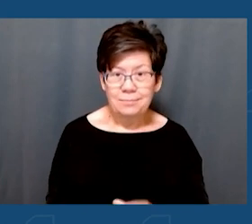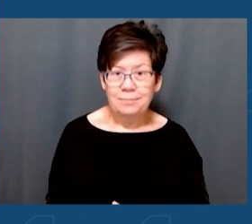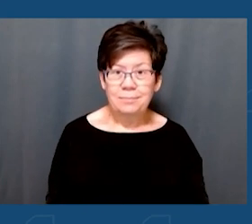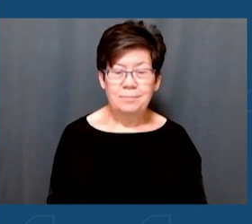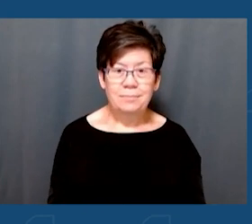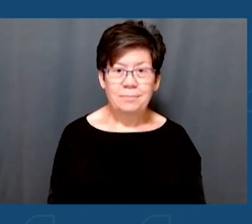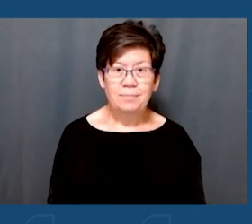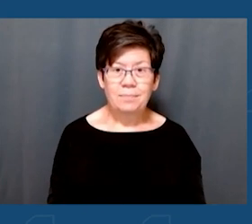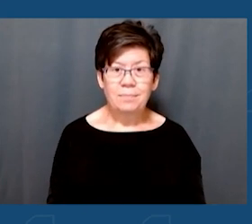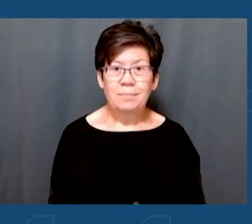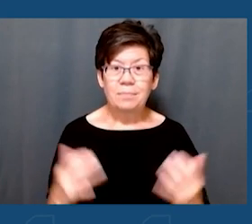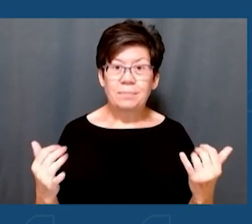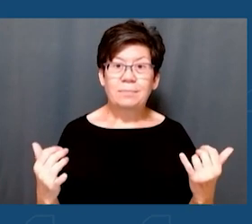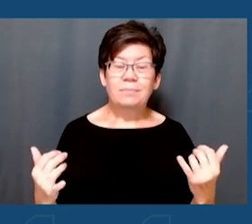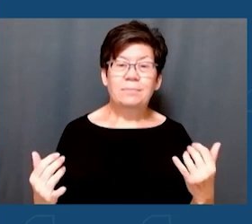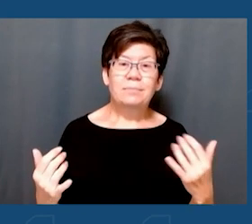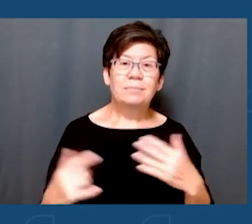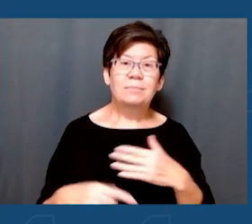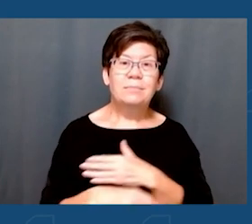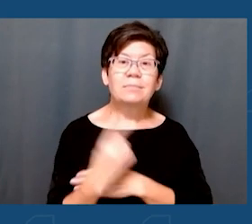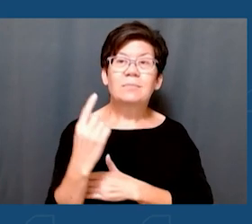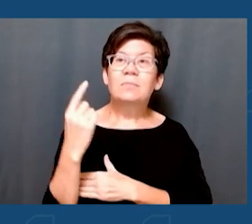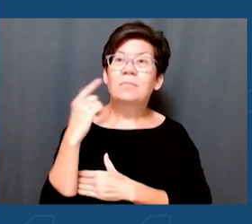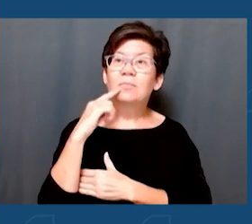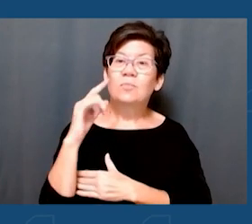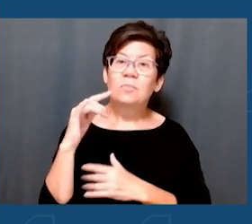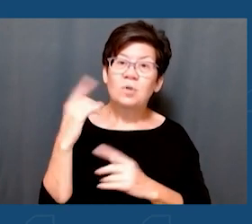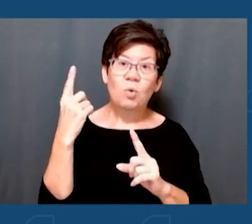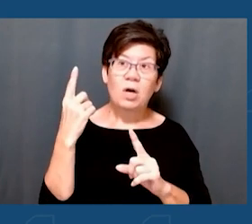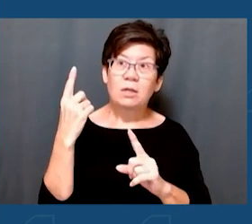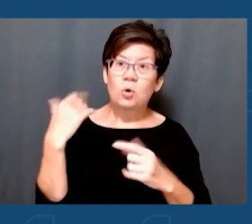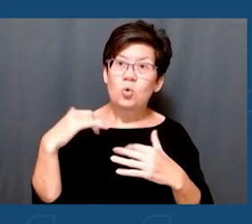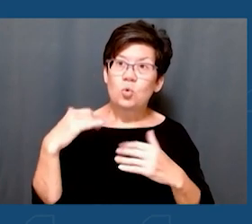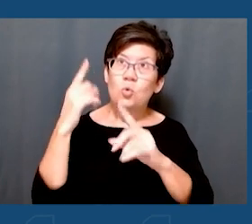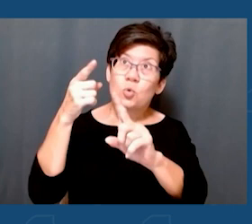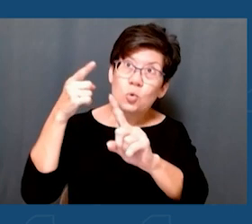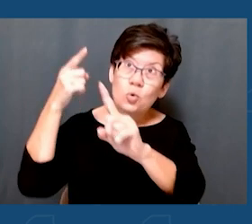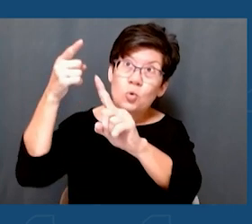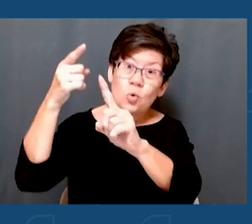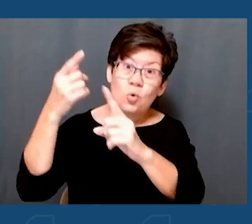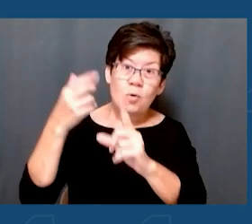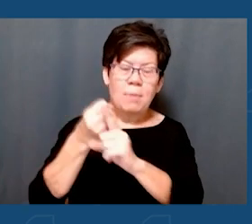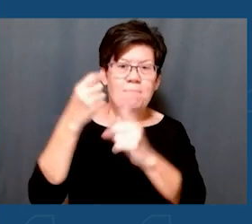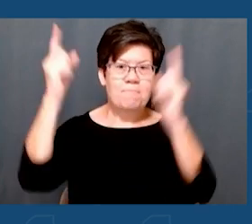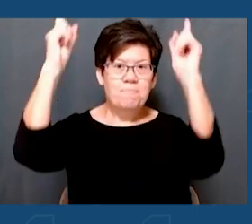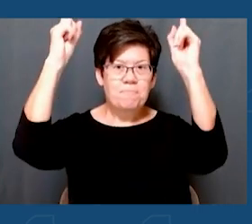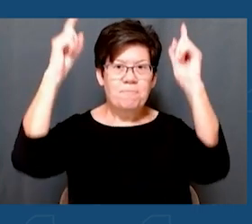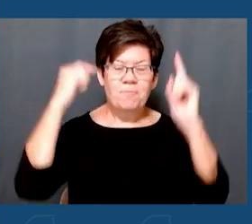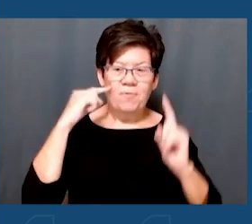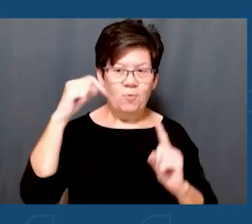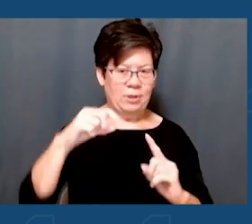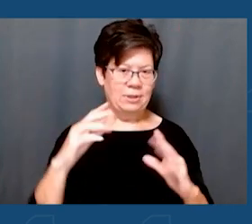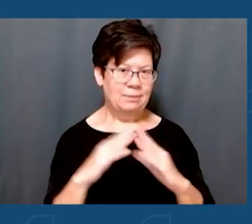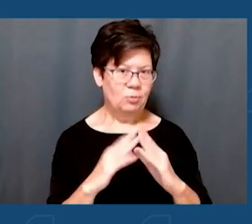Today marks a major milestone in our community in so many ways.